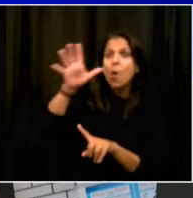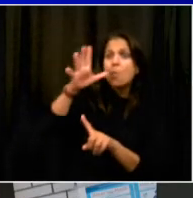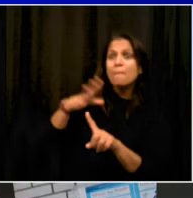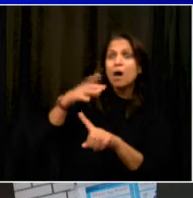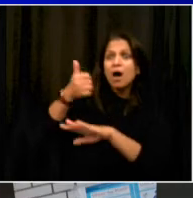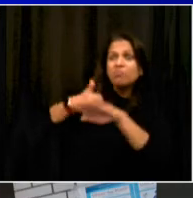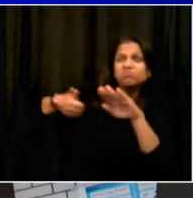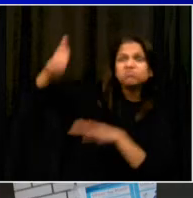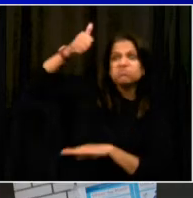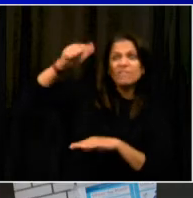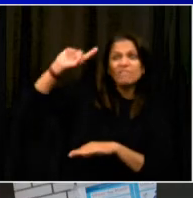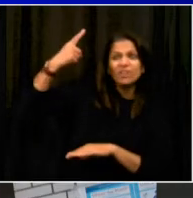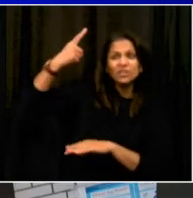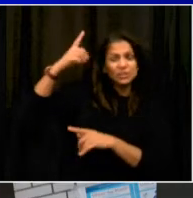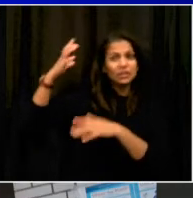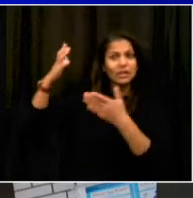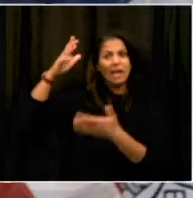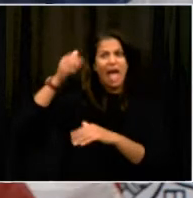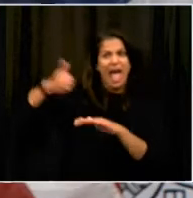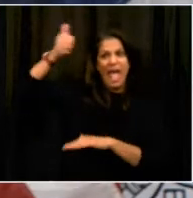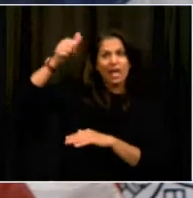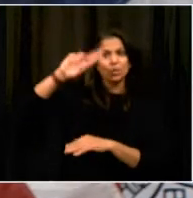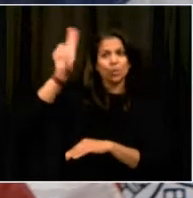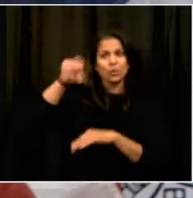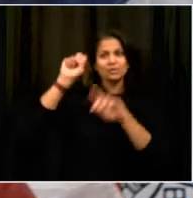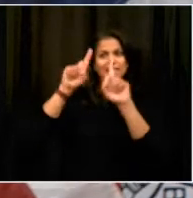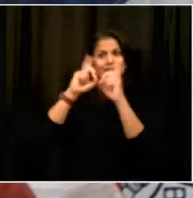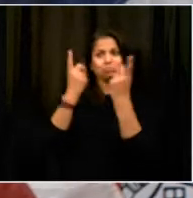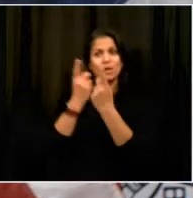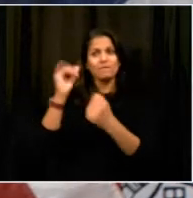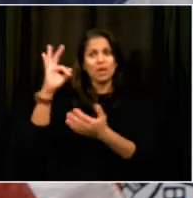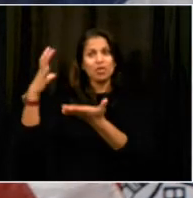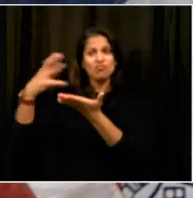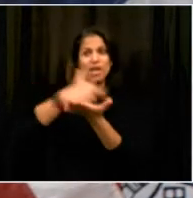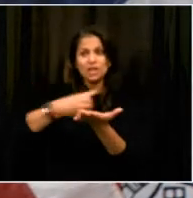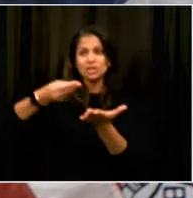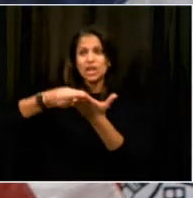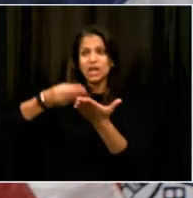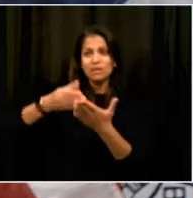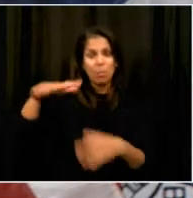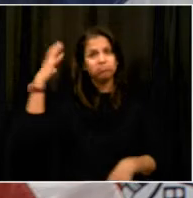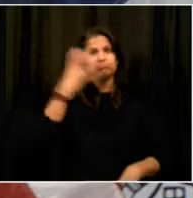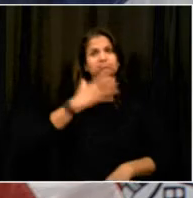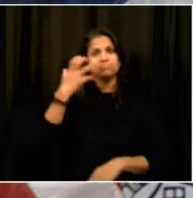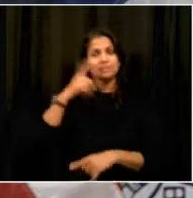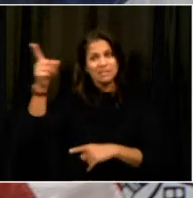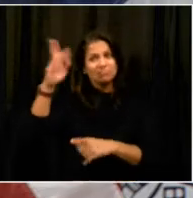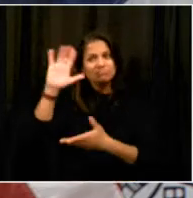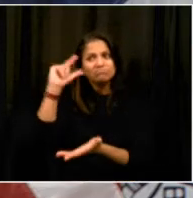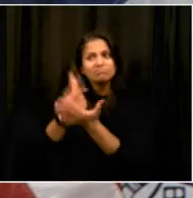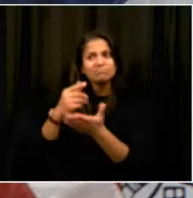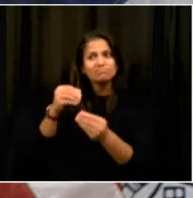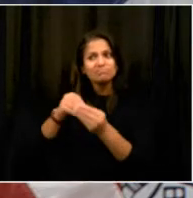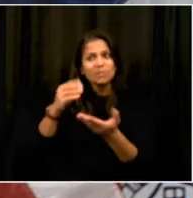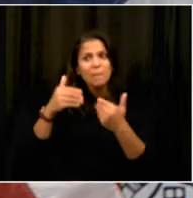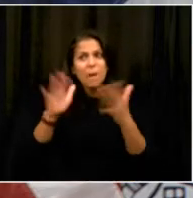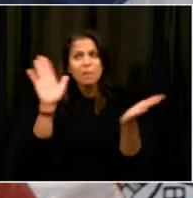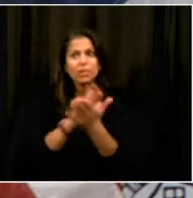difference it makes in our society, that we provide for everyone for free the finest education so they can realize their